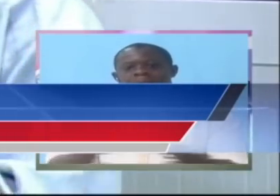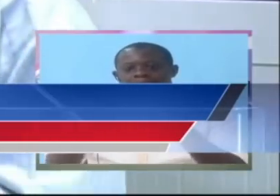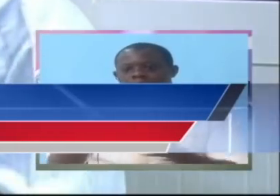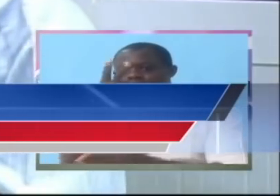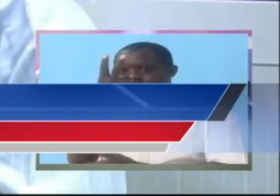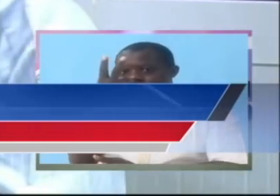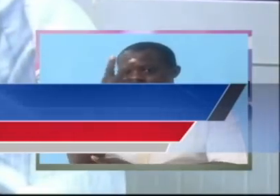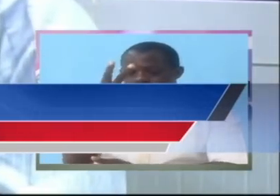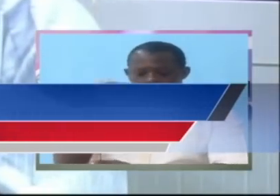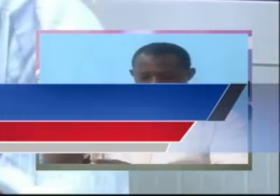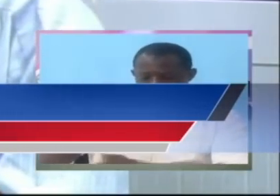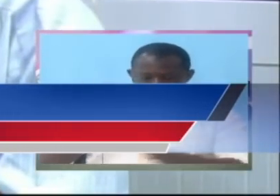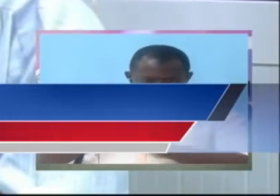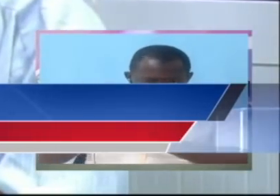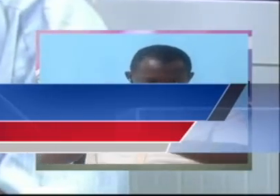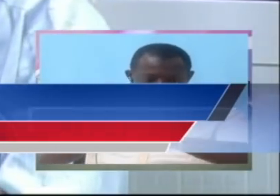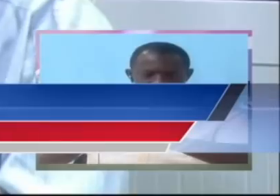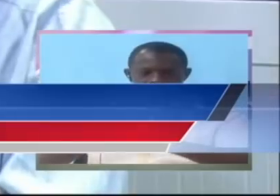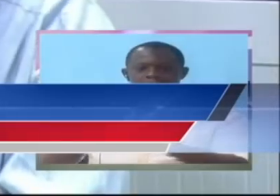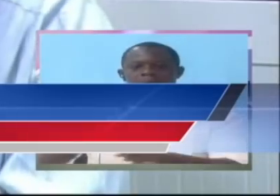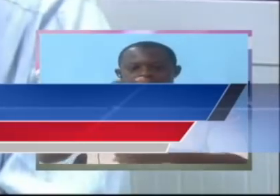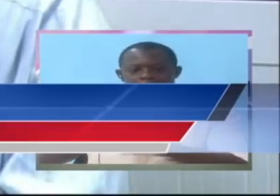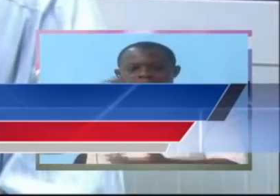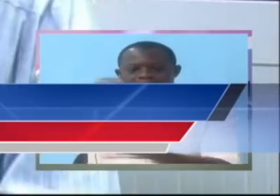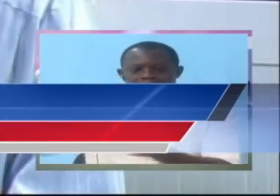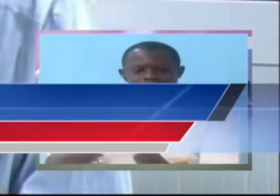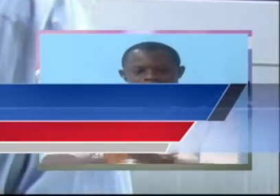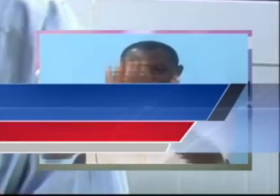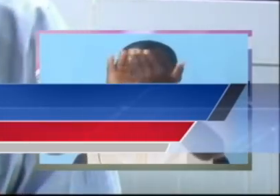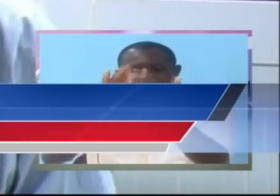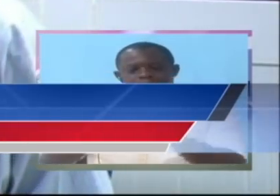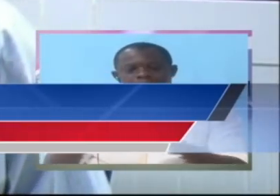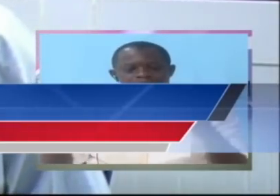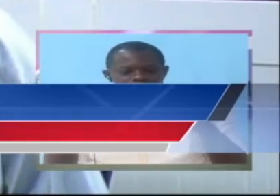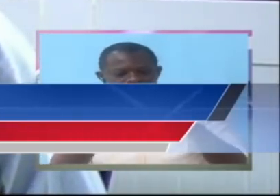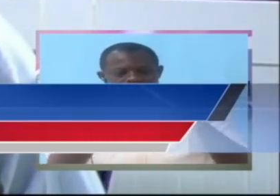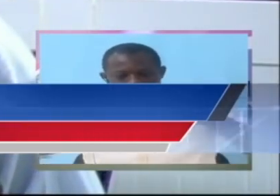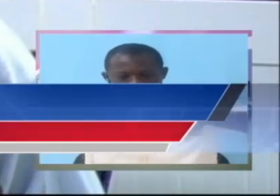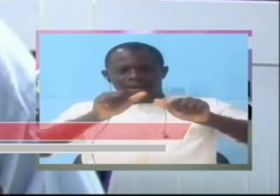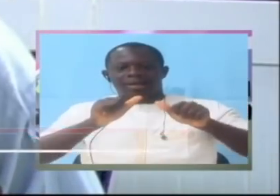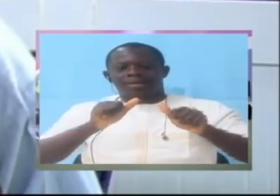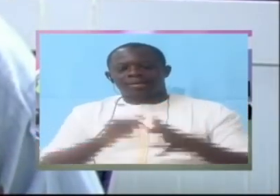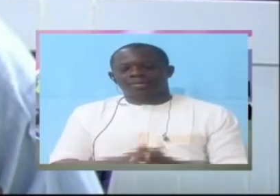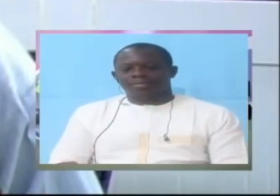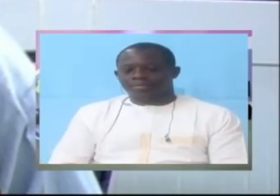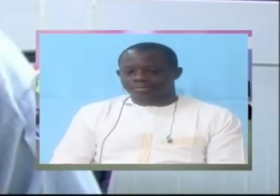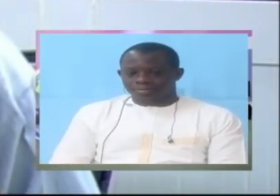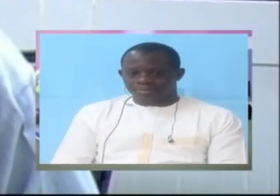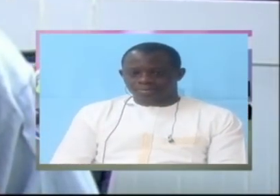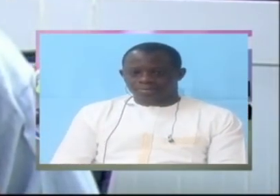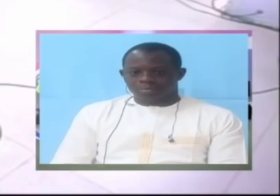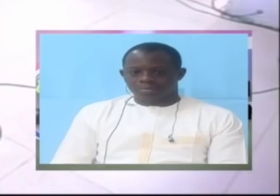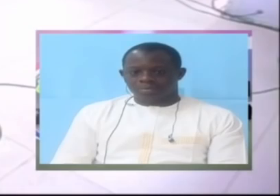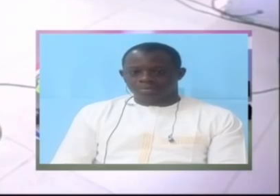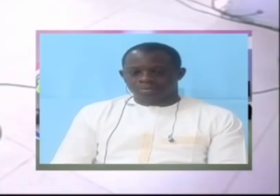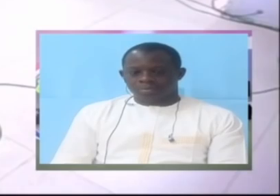by calling on the government to arrest those who are found wanting for their actions during the 22 years of Jammeh's regime and also urged them to